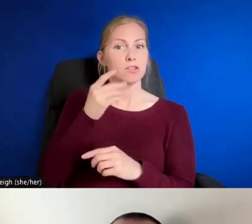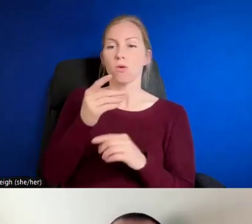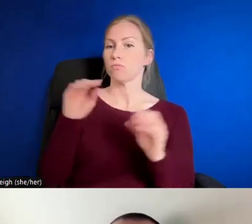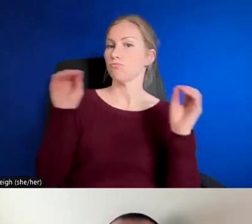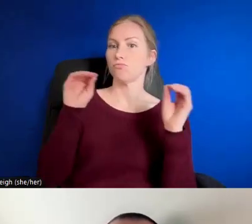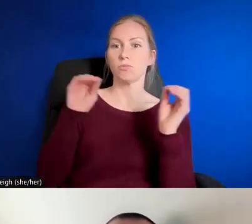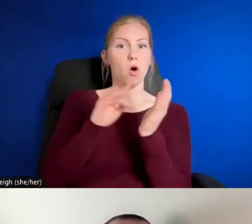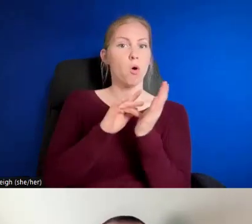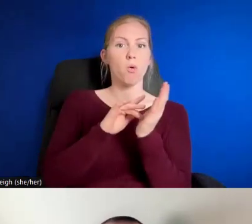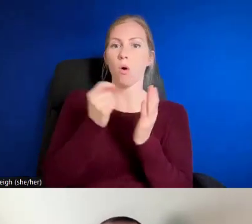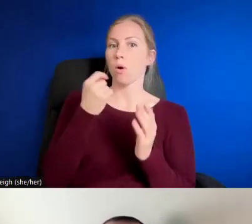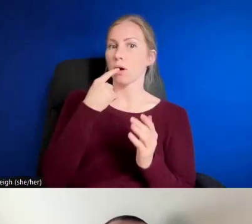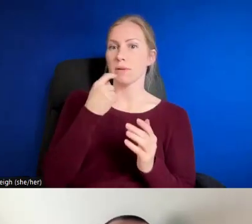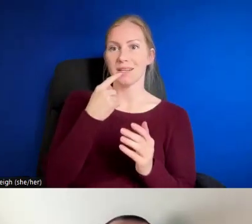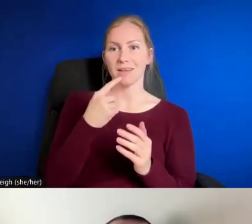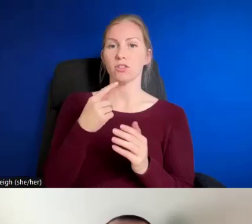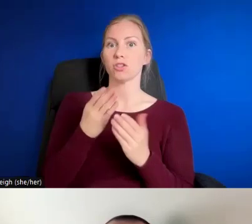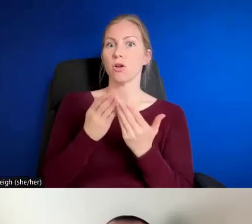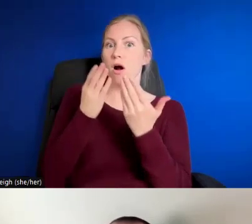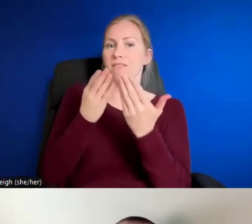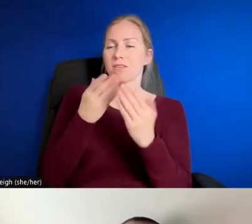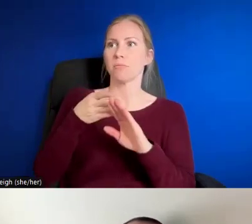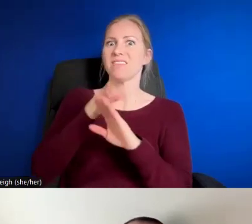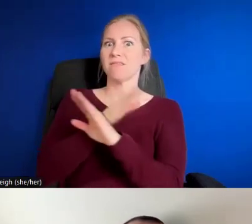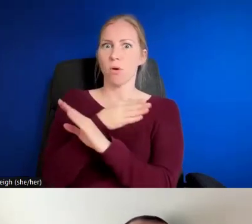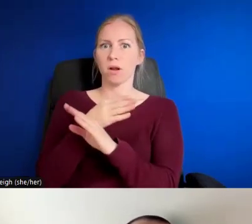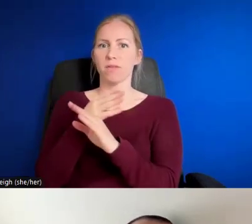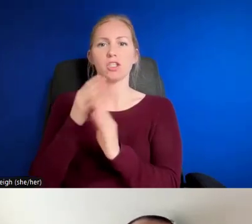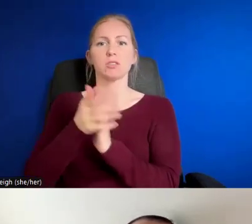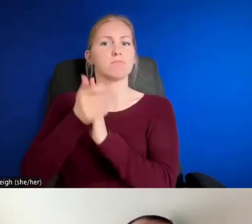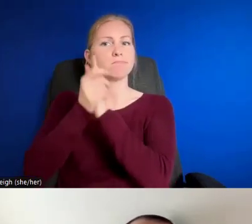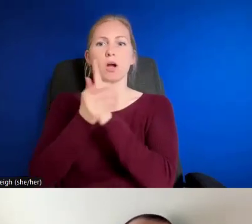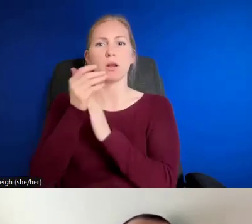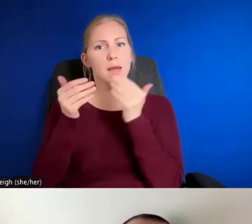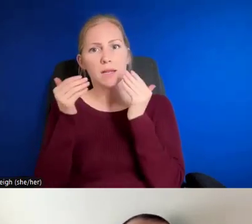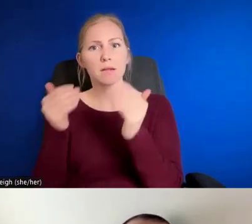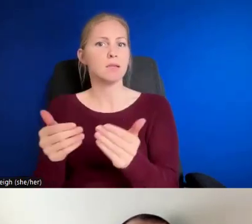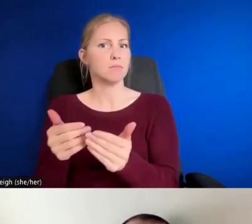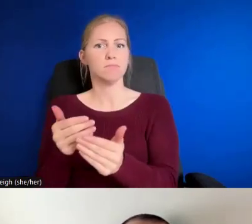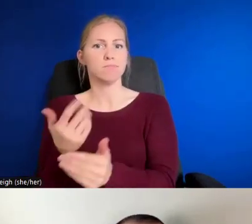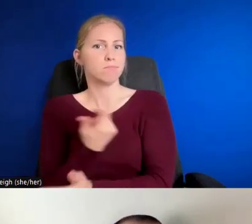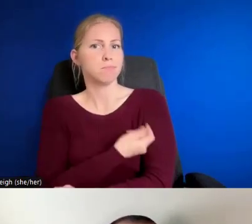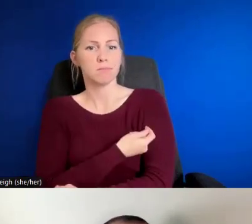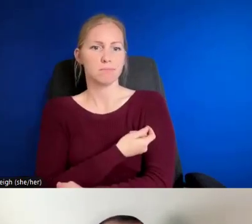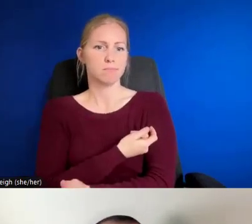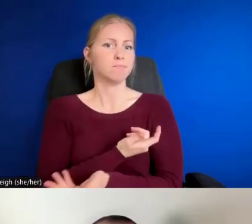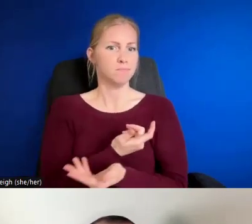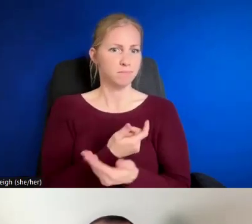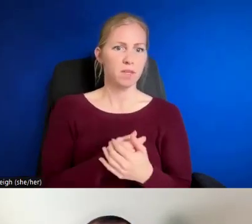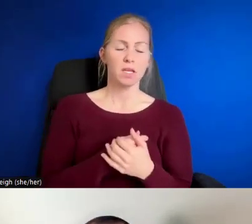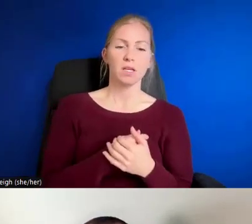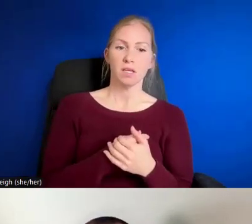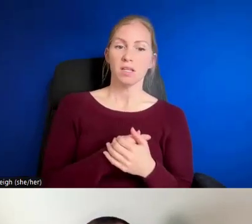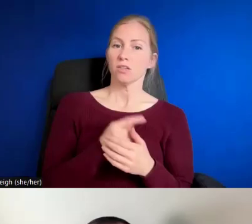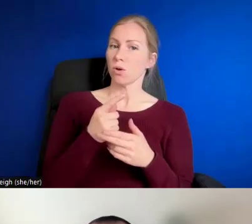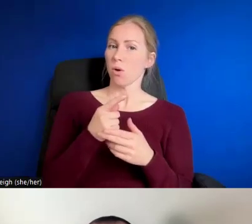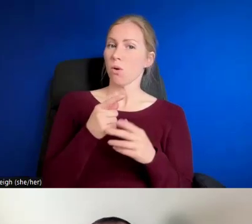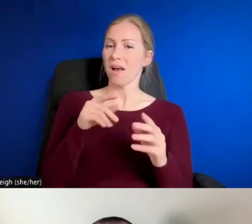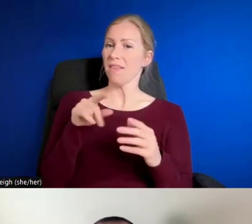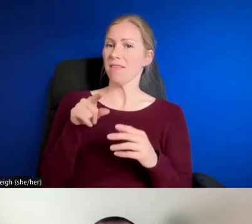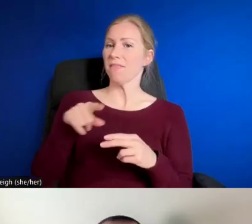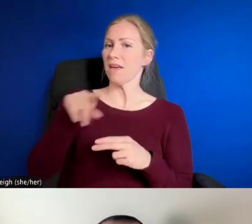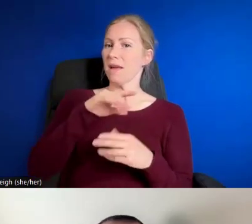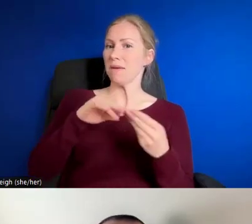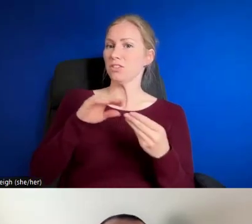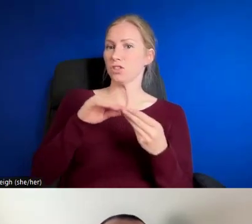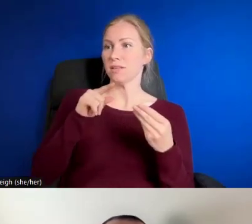medication offer prior to intramuscular injections. 4 of them said that this had occurred to them happened to